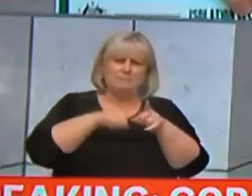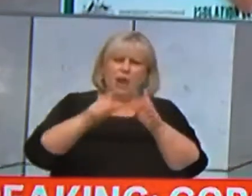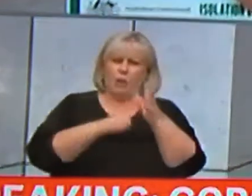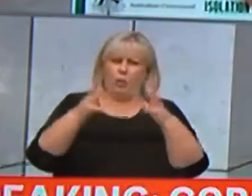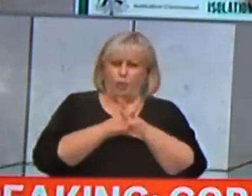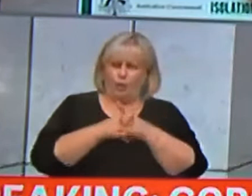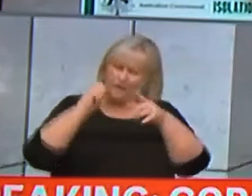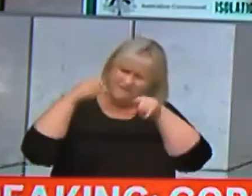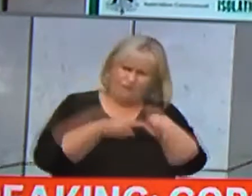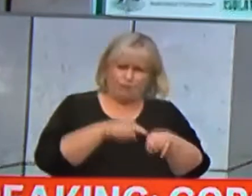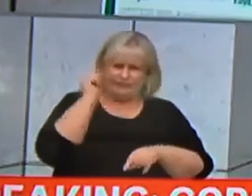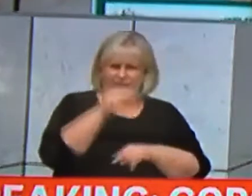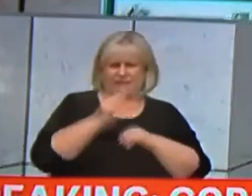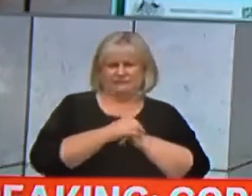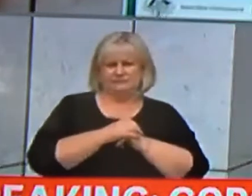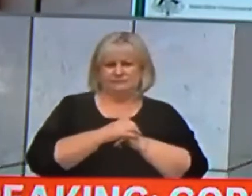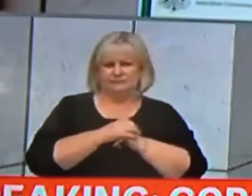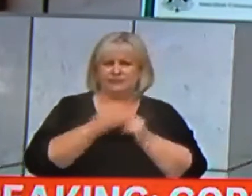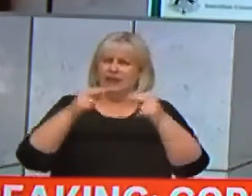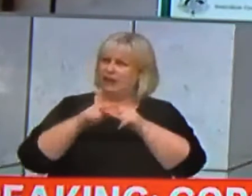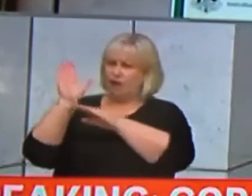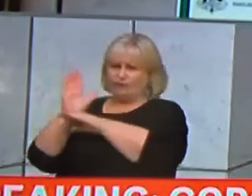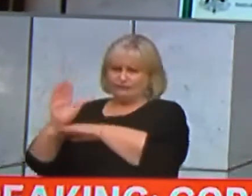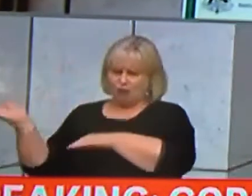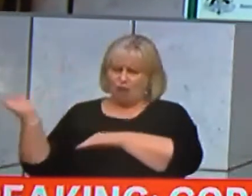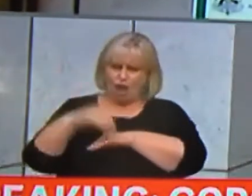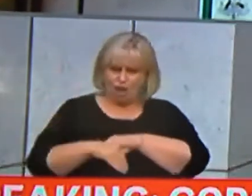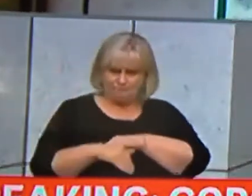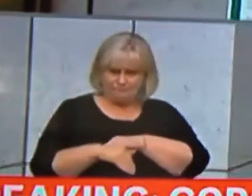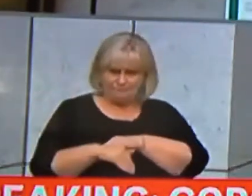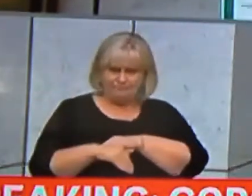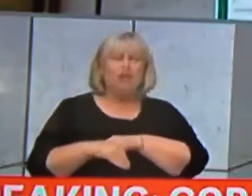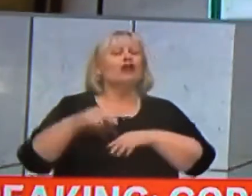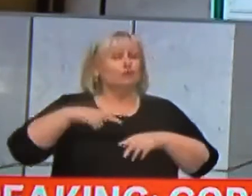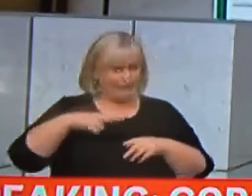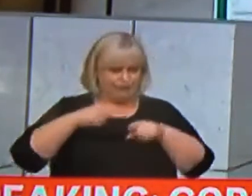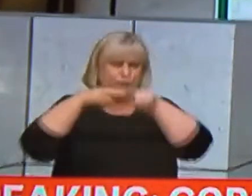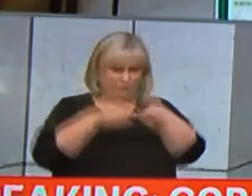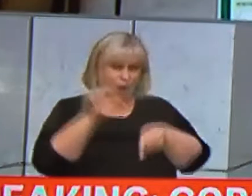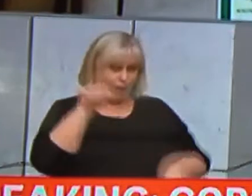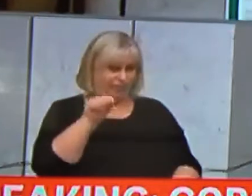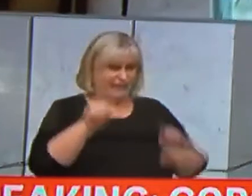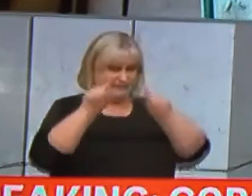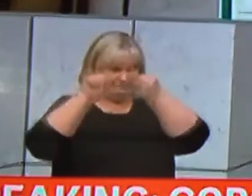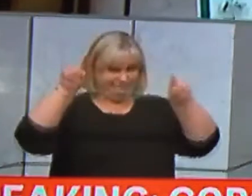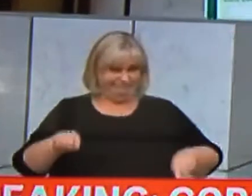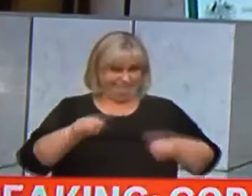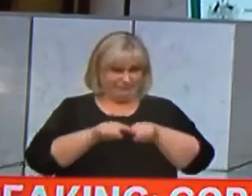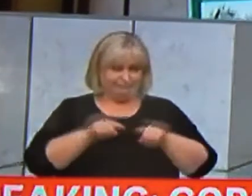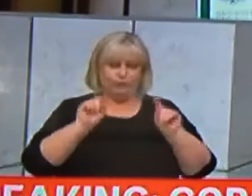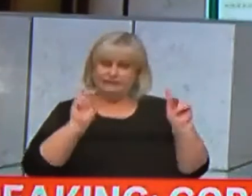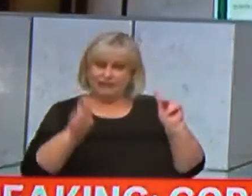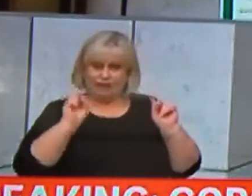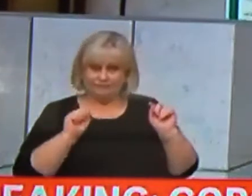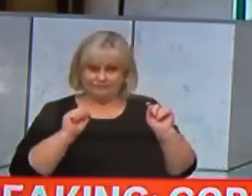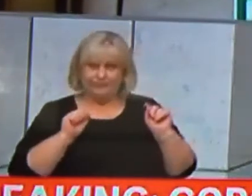law. If you have come back into Australia, you need to live up to this pledge, and the state and territory